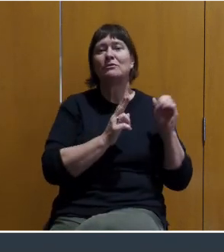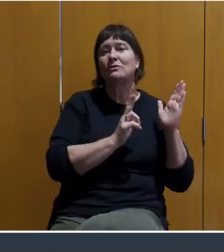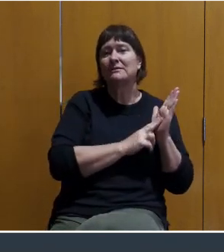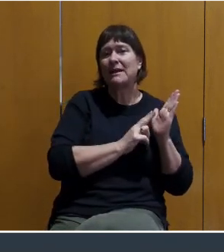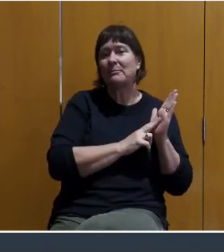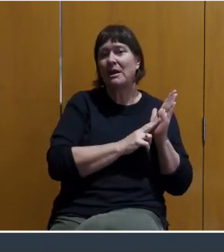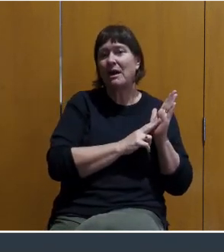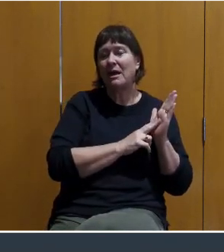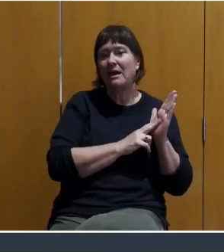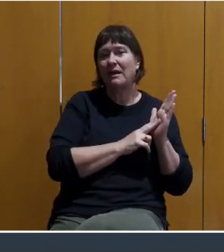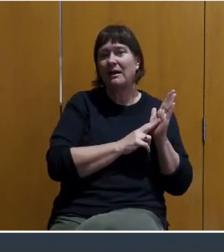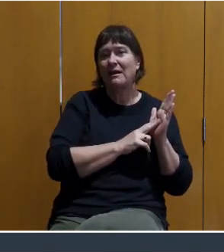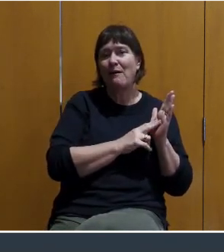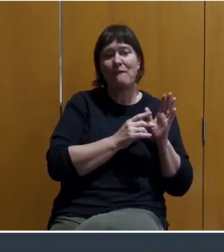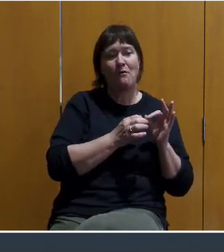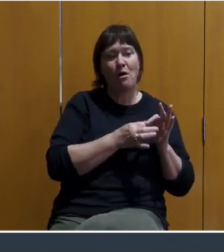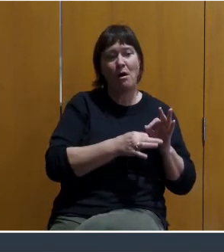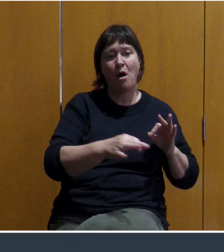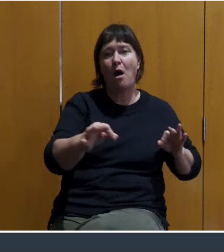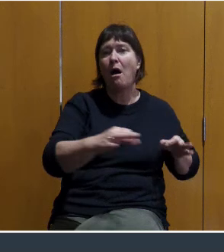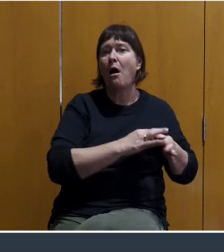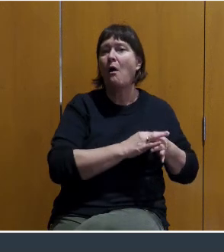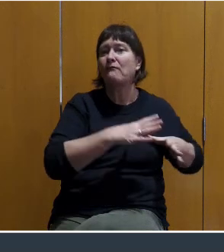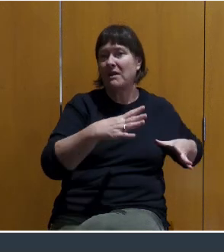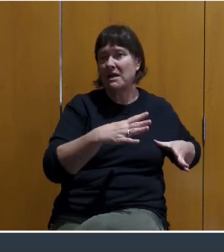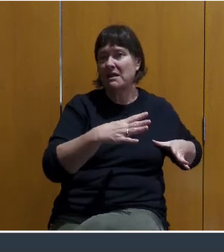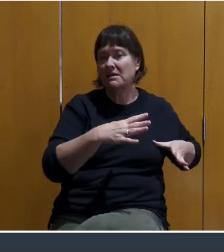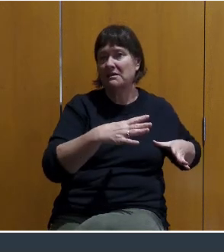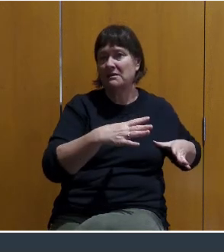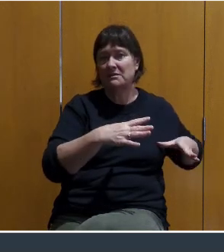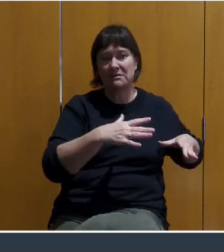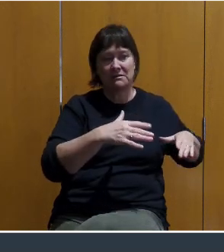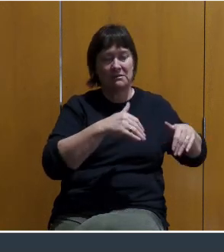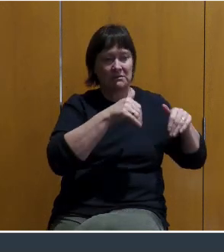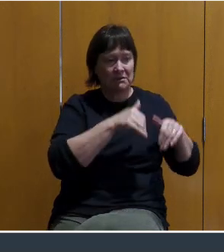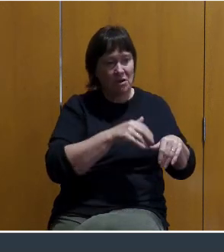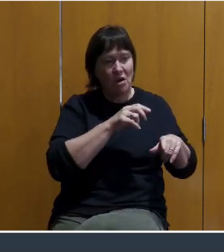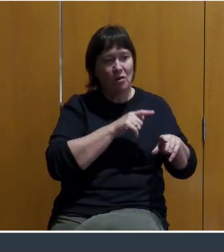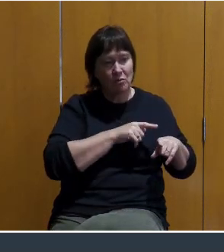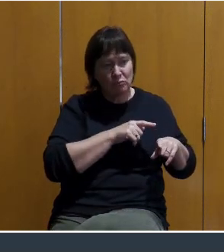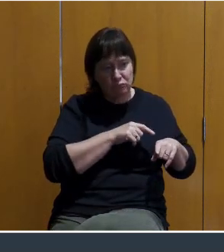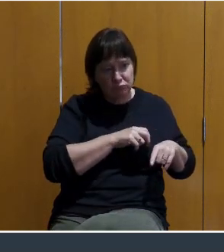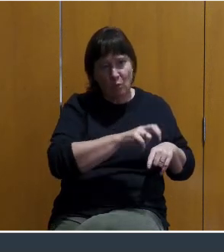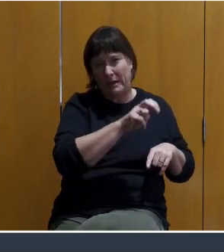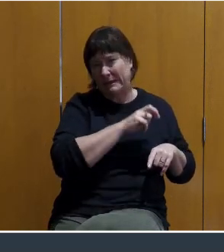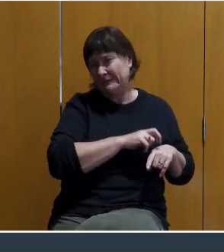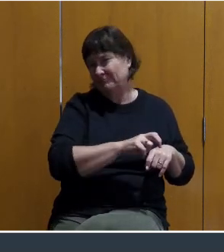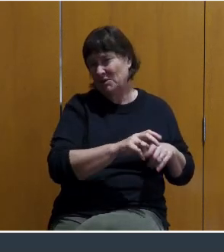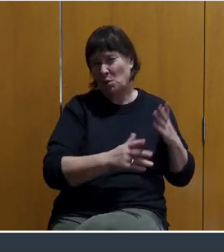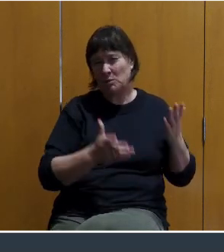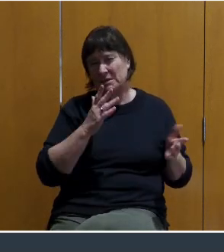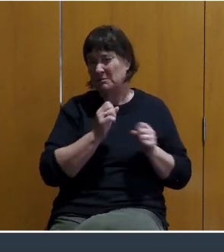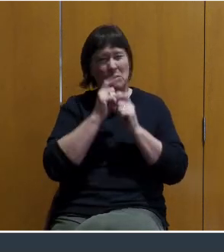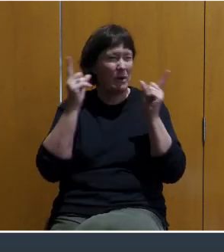off-lead category. So I think there is that ebb and flow as well that it might be good to be mindful of in that respect.